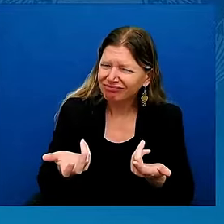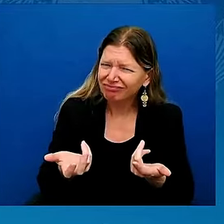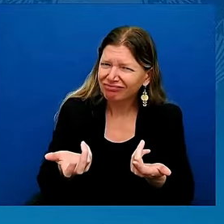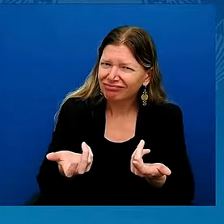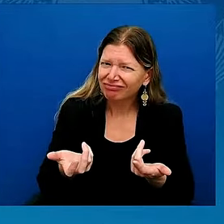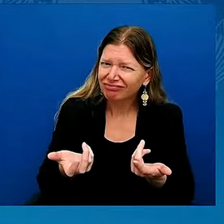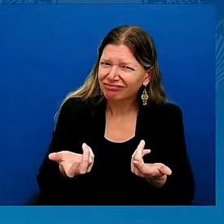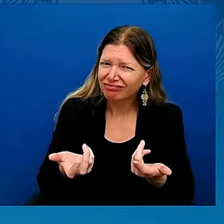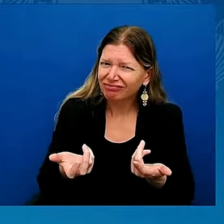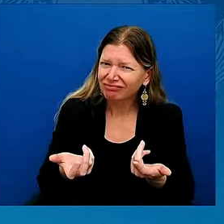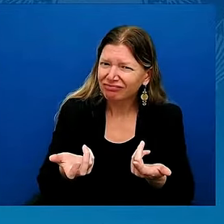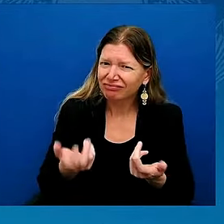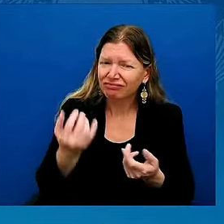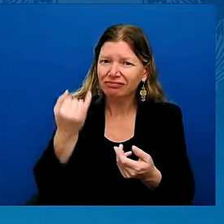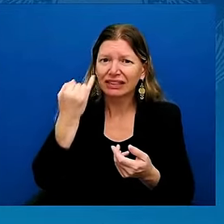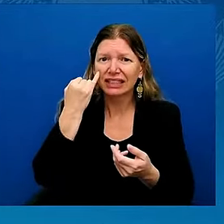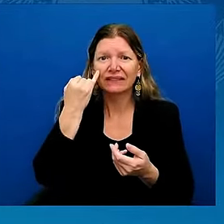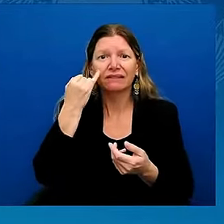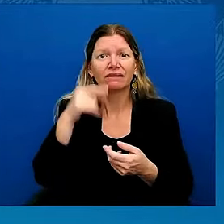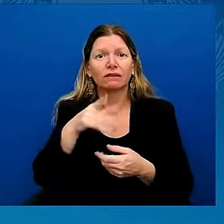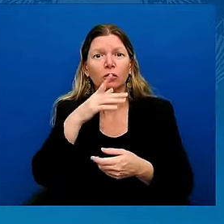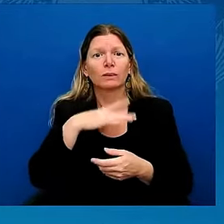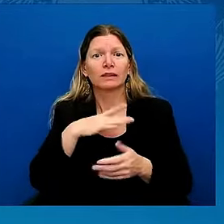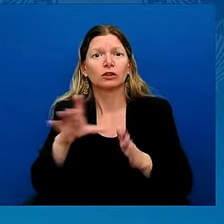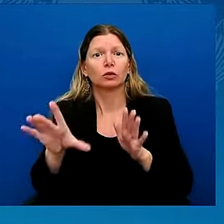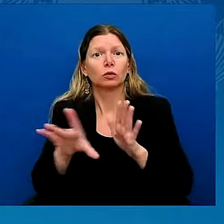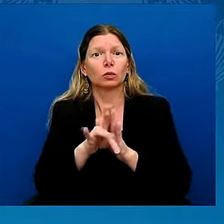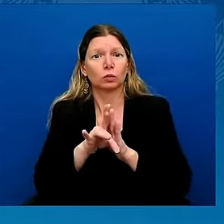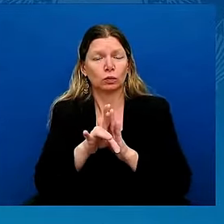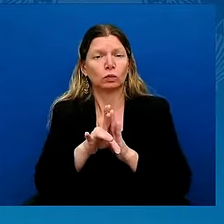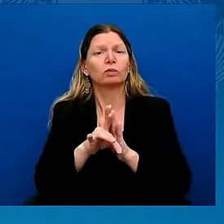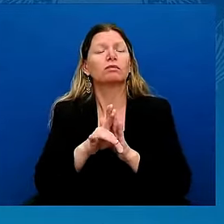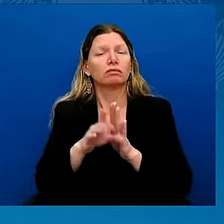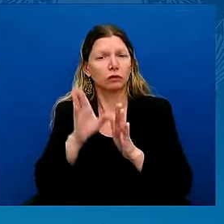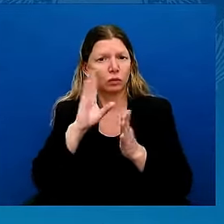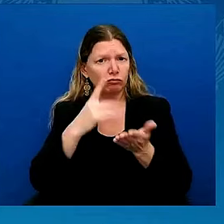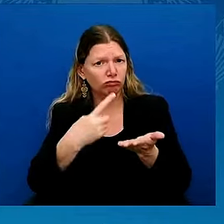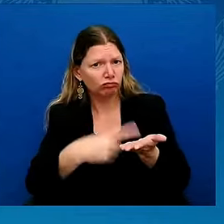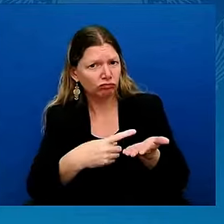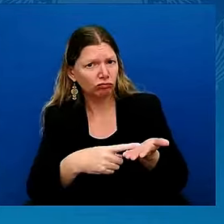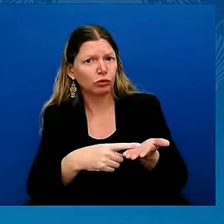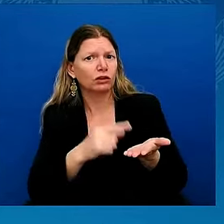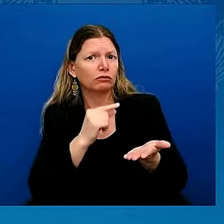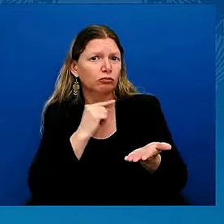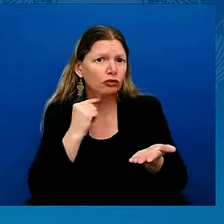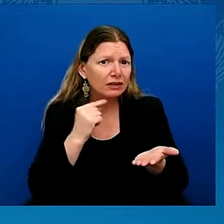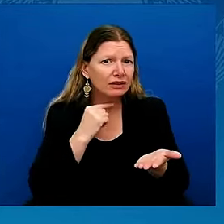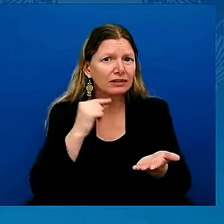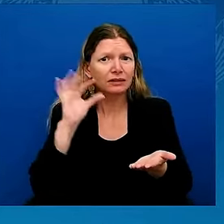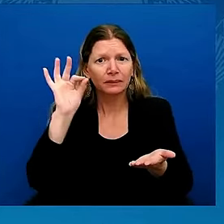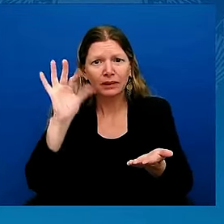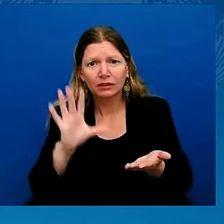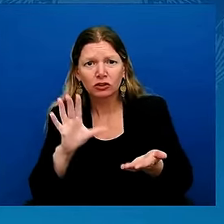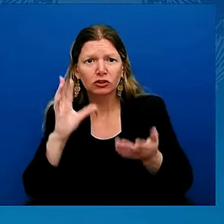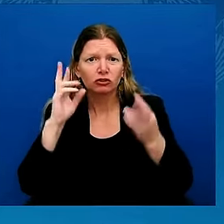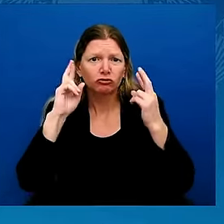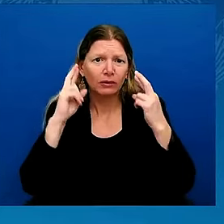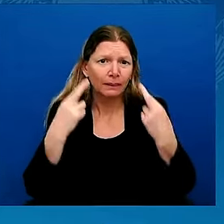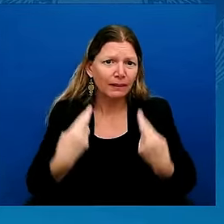If she chooses, she will talk with her priest, her pastor, her rabbi, her imam, but not the government telling her what to do.